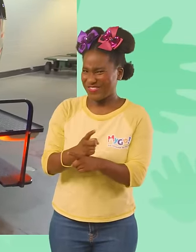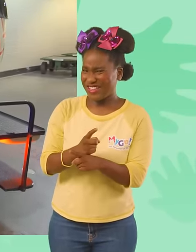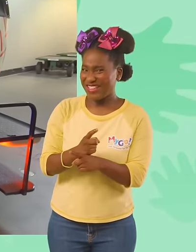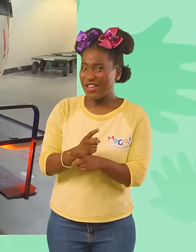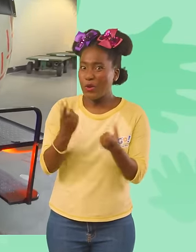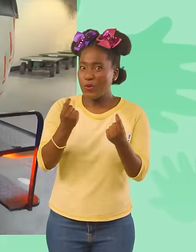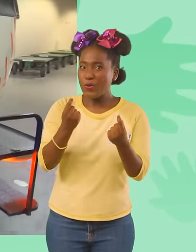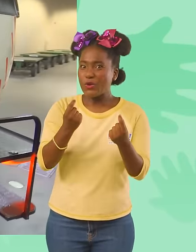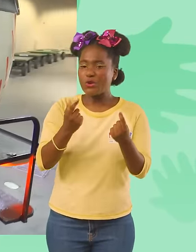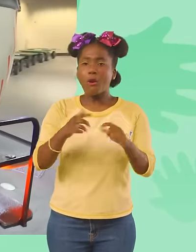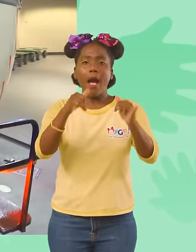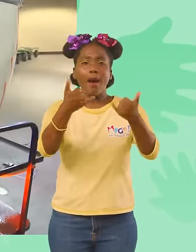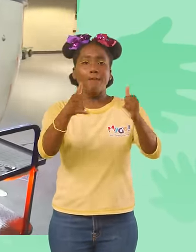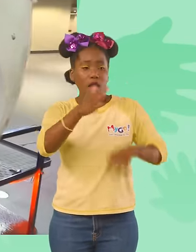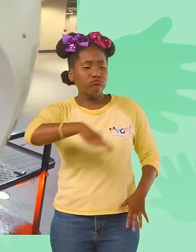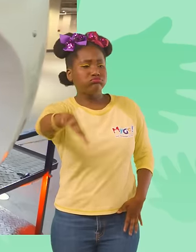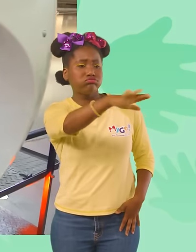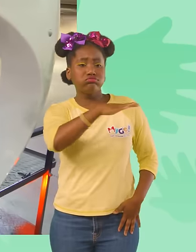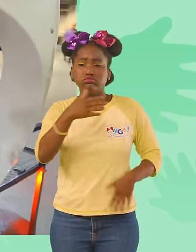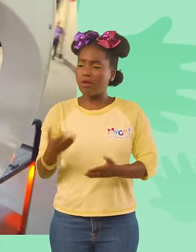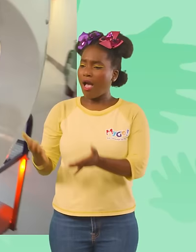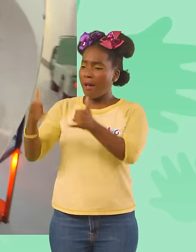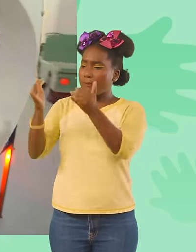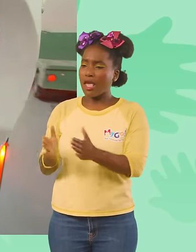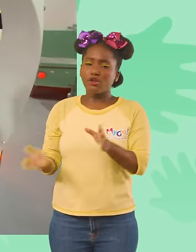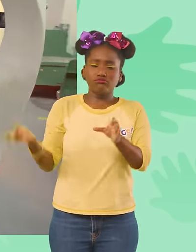can take players out to the field with these cars.